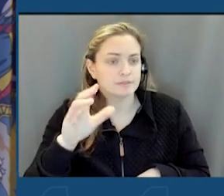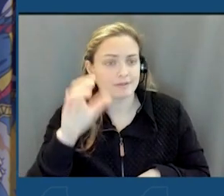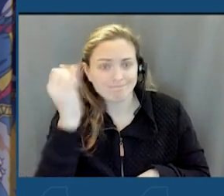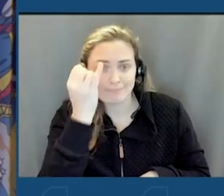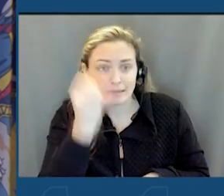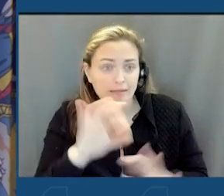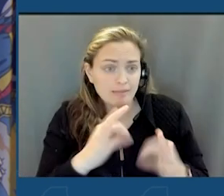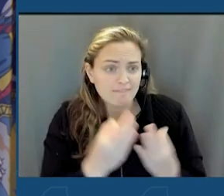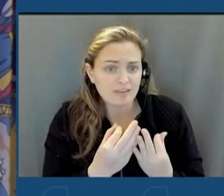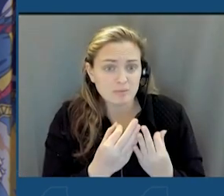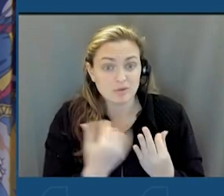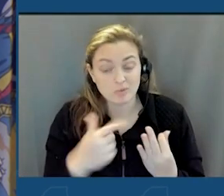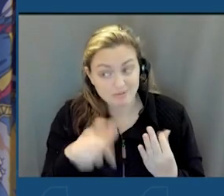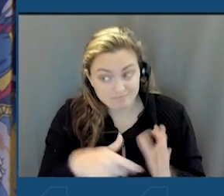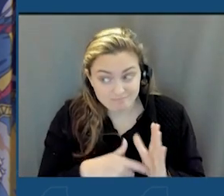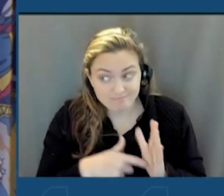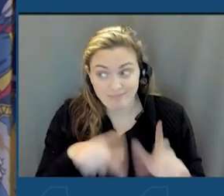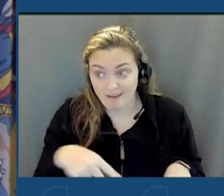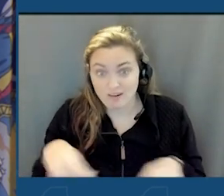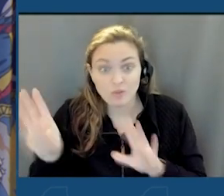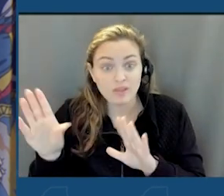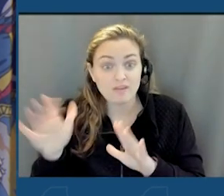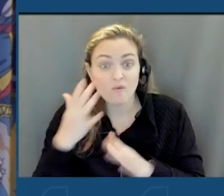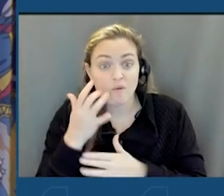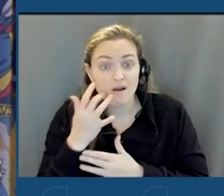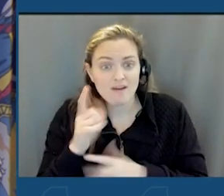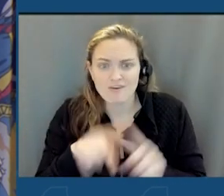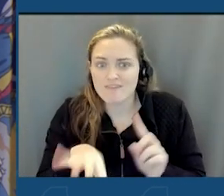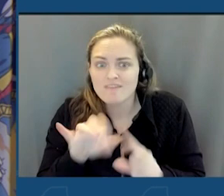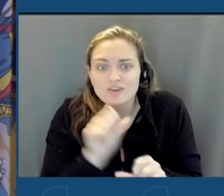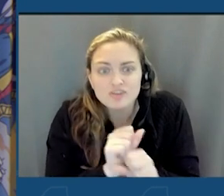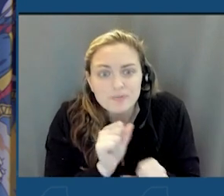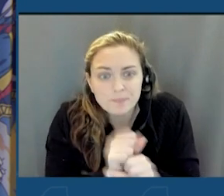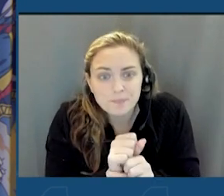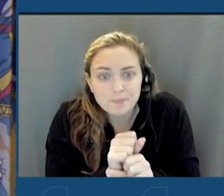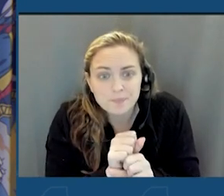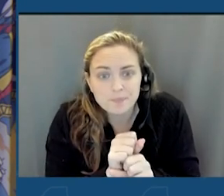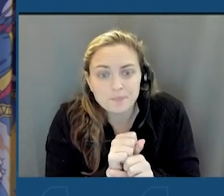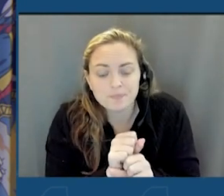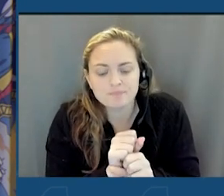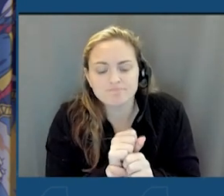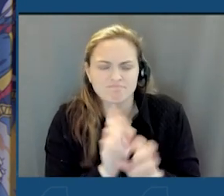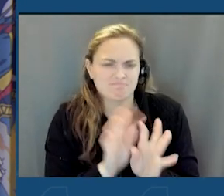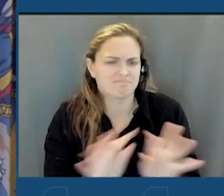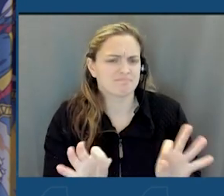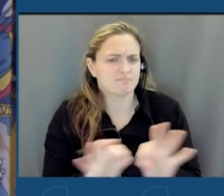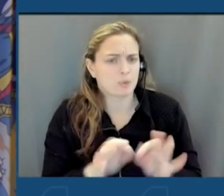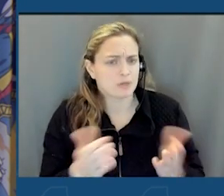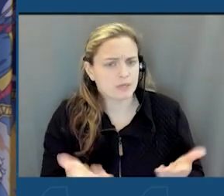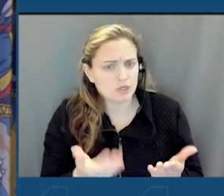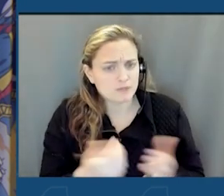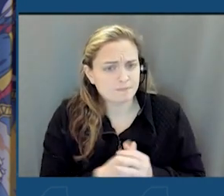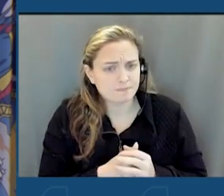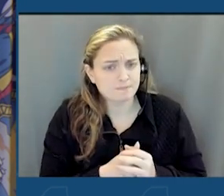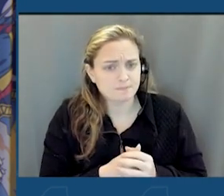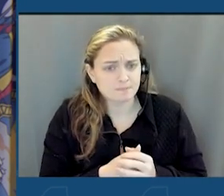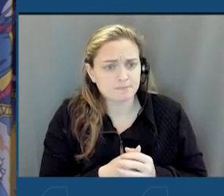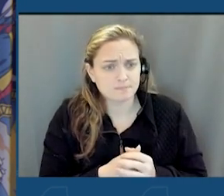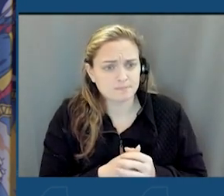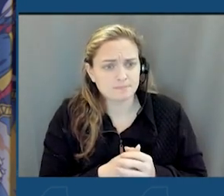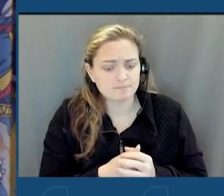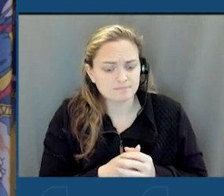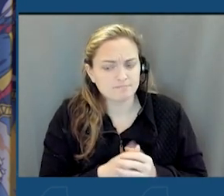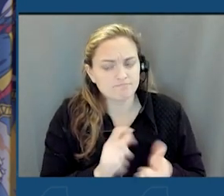They all had to leave because they couldn't find a job. And what's important to me is we've turned